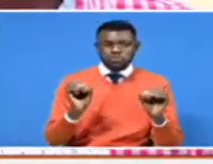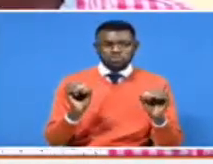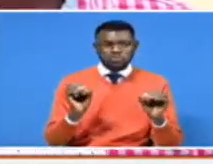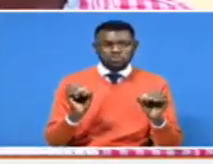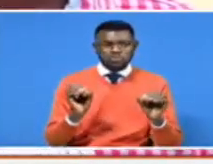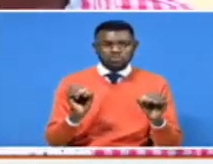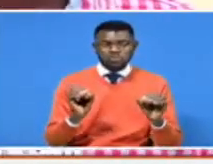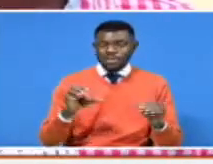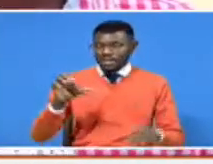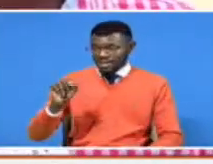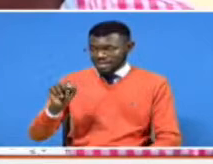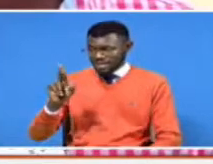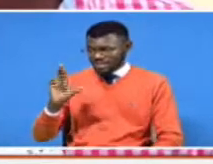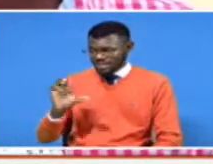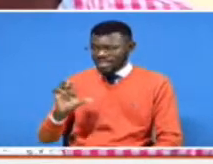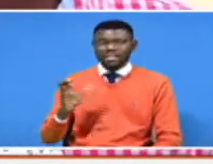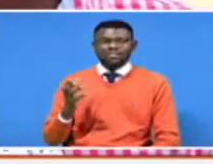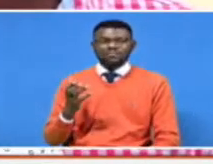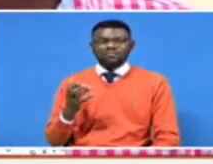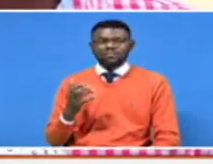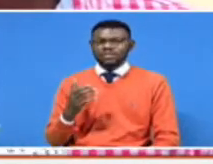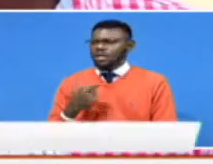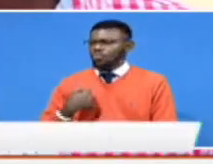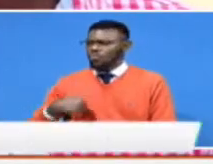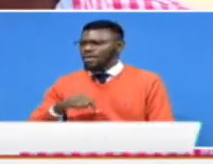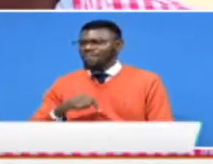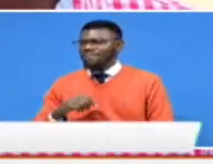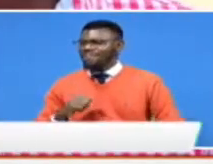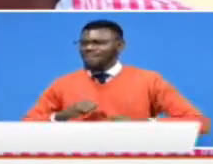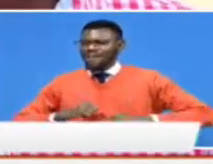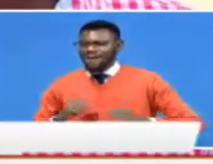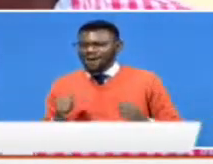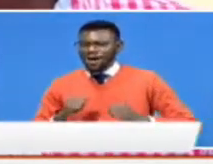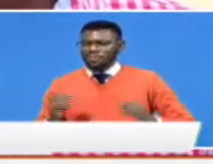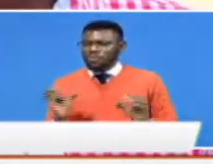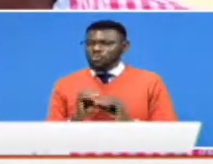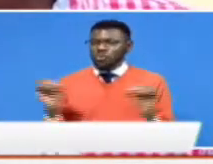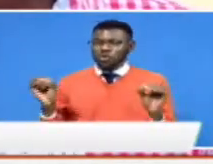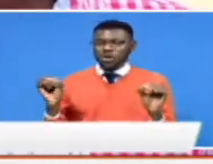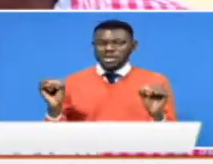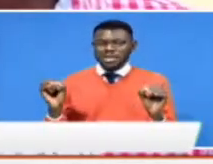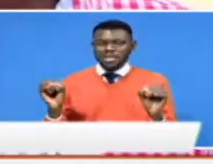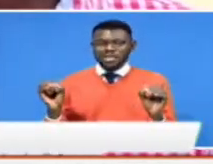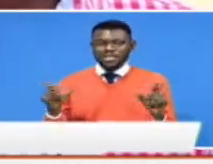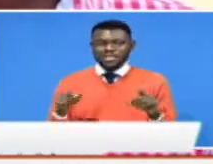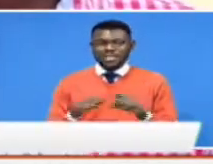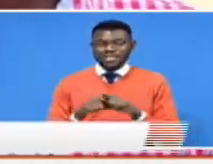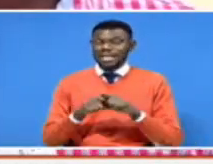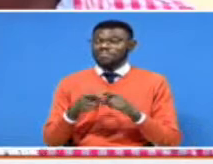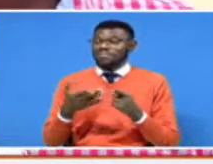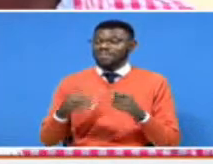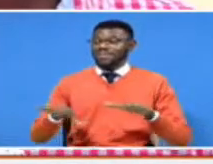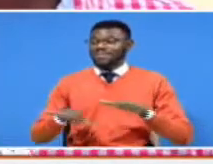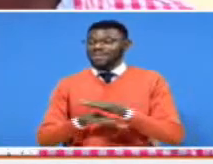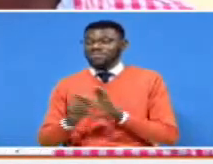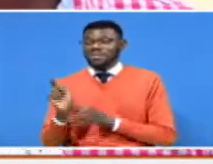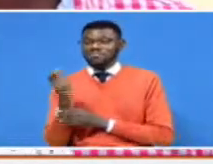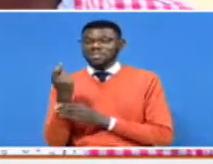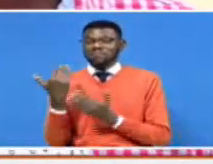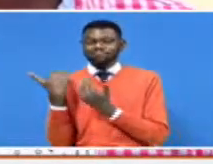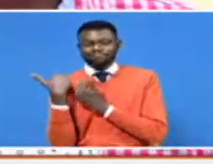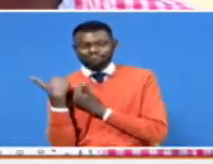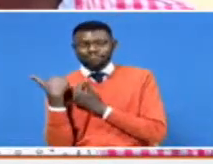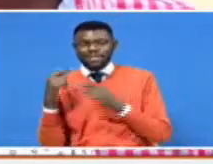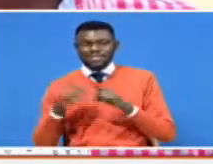itaenda kwa SRC, tukiwaambia sisi hatujafurahia ile jambo. Hiyo ingine itaenda kwa devolution ambayo inaongozwa na Deputy President. Kuna ingine itaenda Senate,